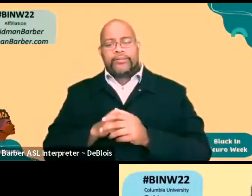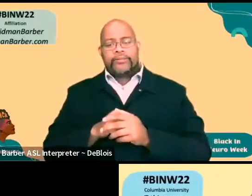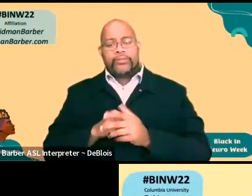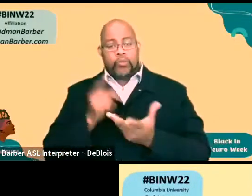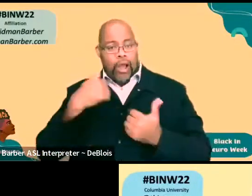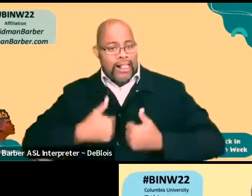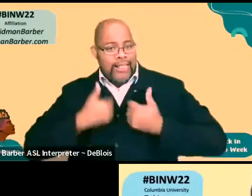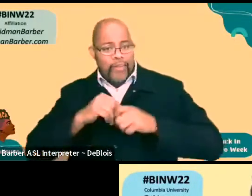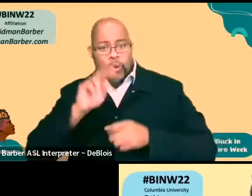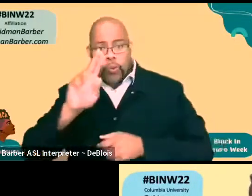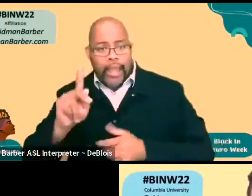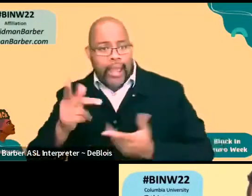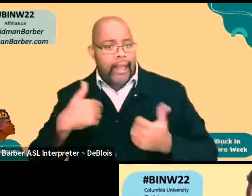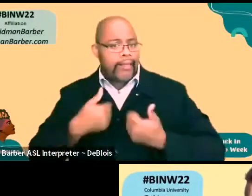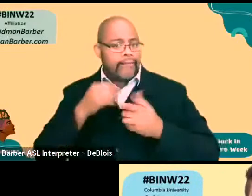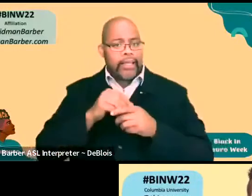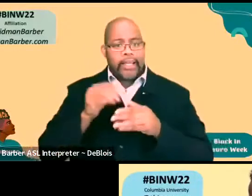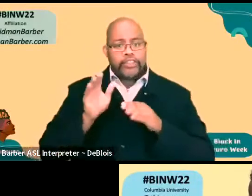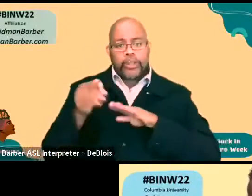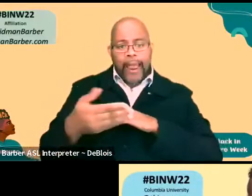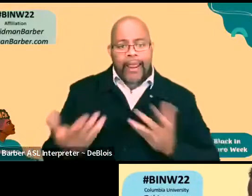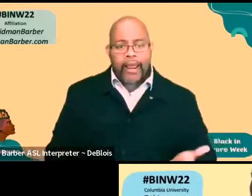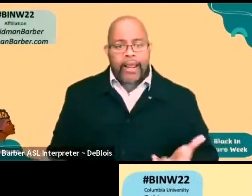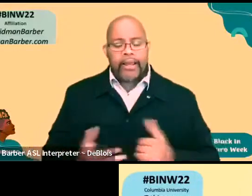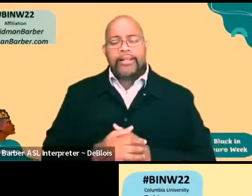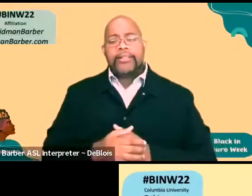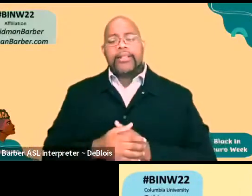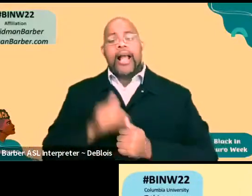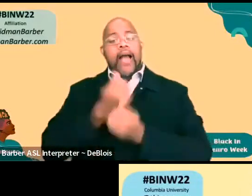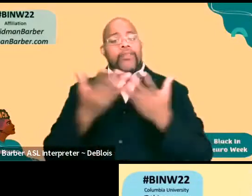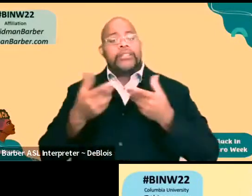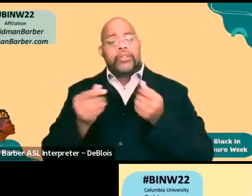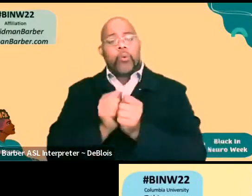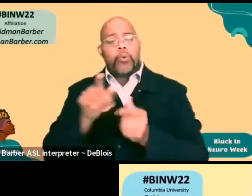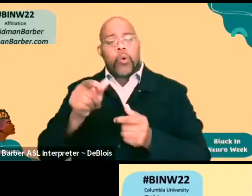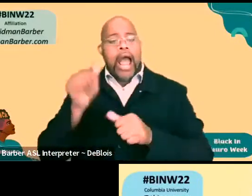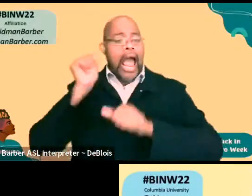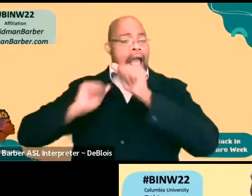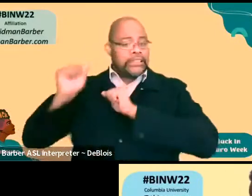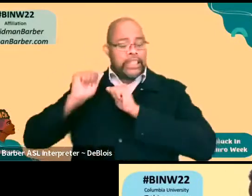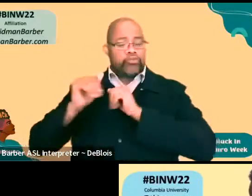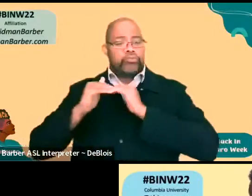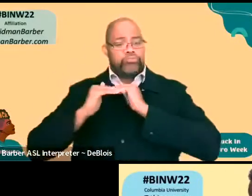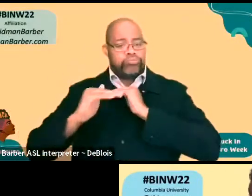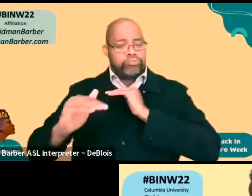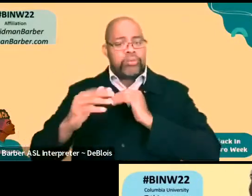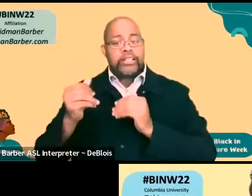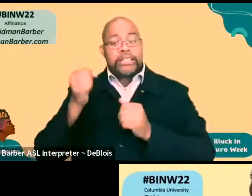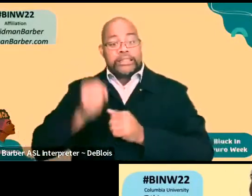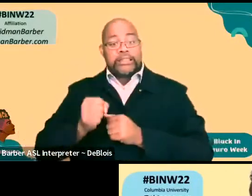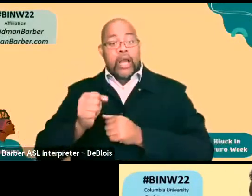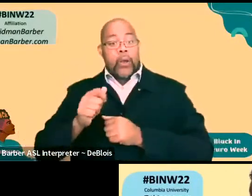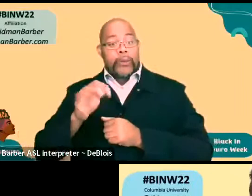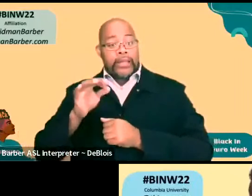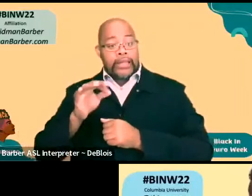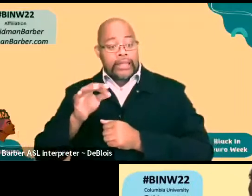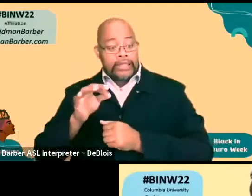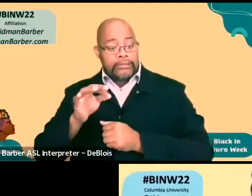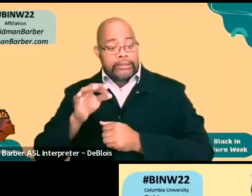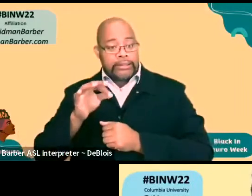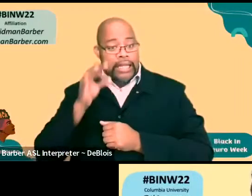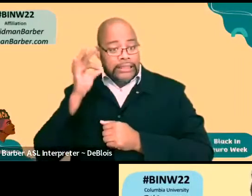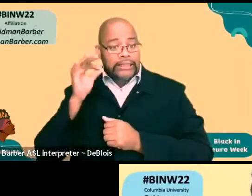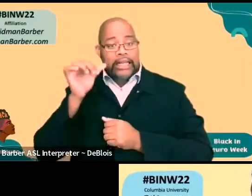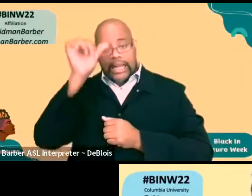I live in the UK or do I live in Jamaica, right? It has everything to do with your ancestral latitude. And so South Indians, Southeast